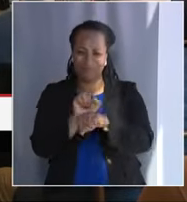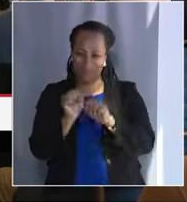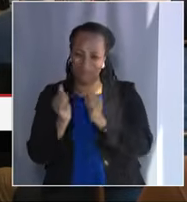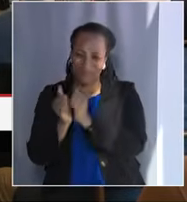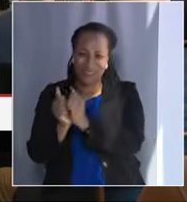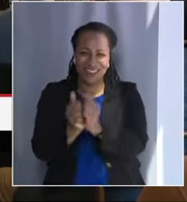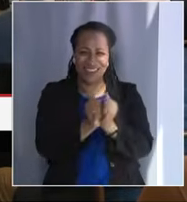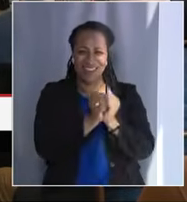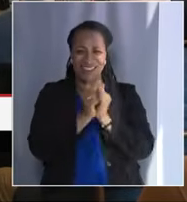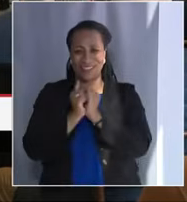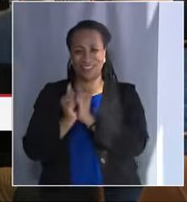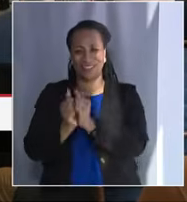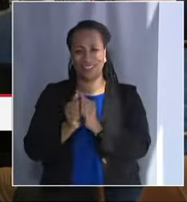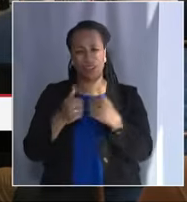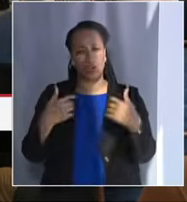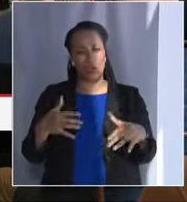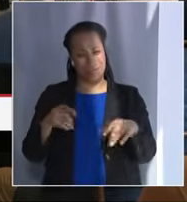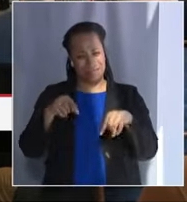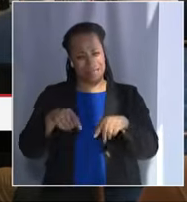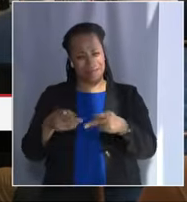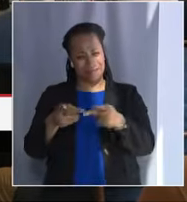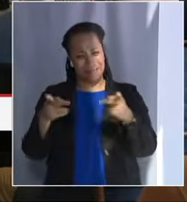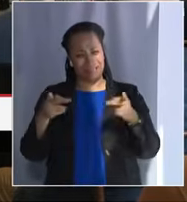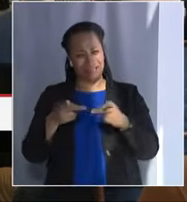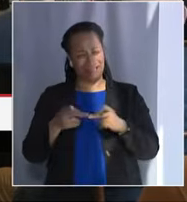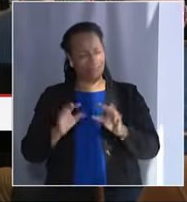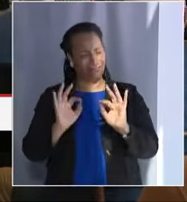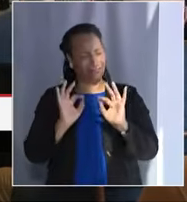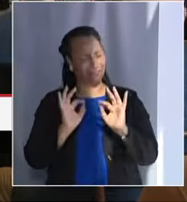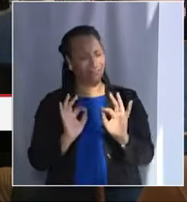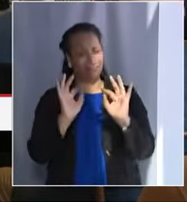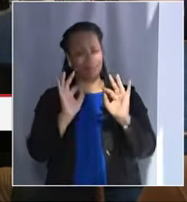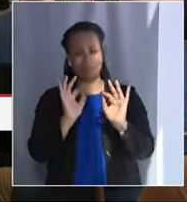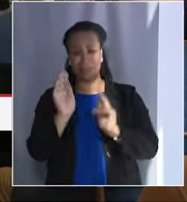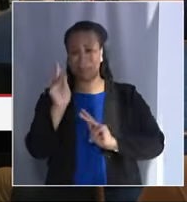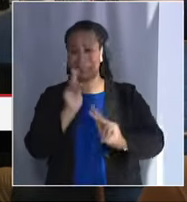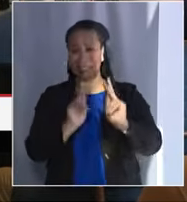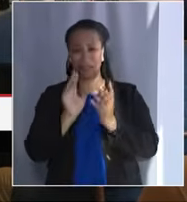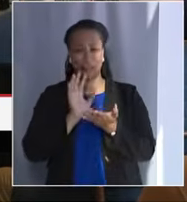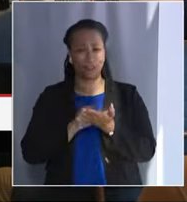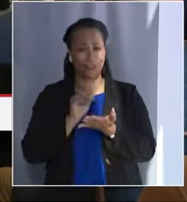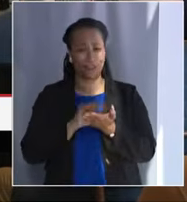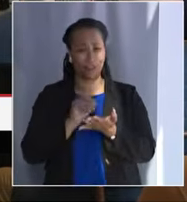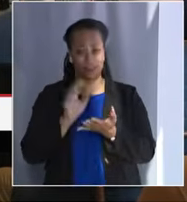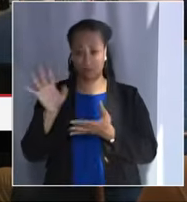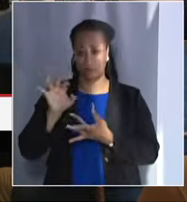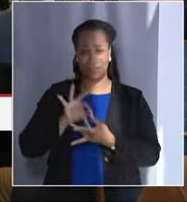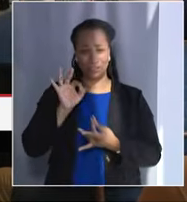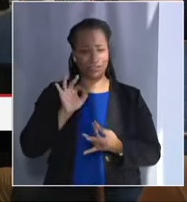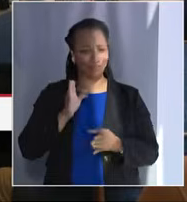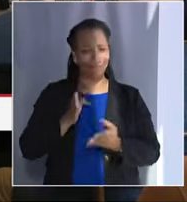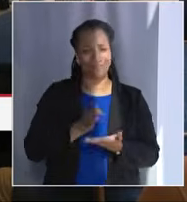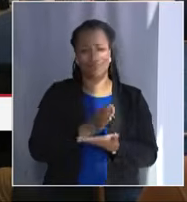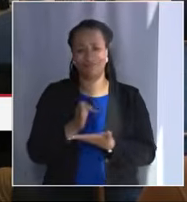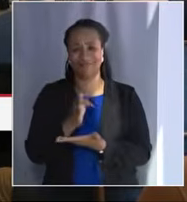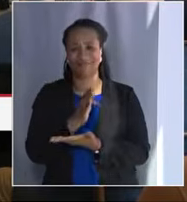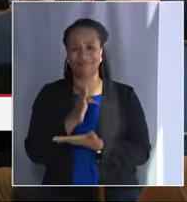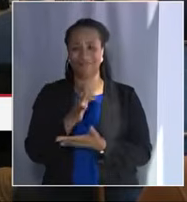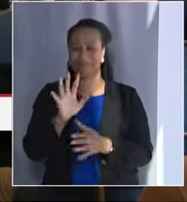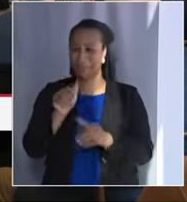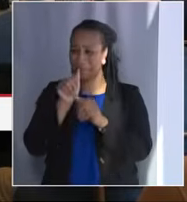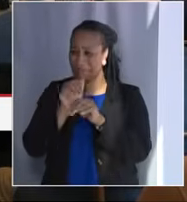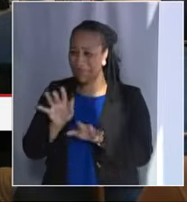of spiritual meaning and purpose. Bless our students, professors, staff, administrators, board members, and